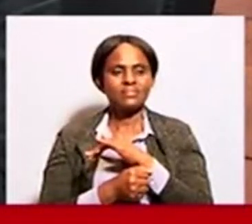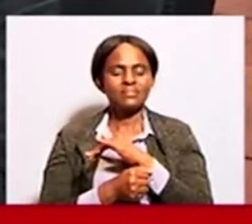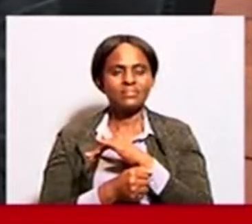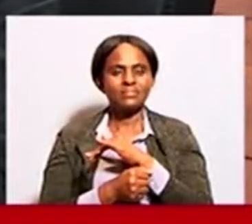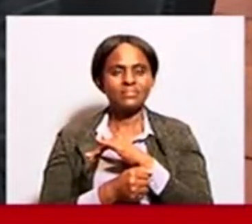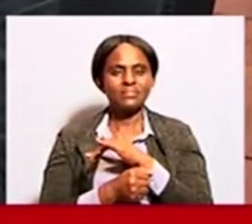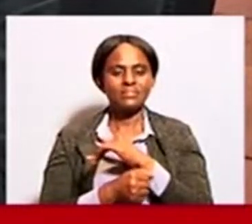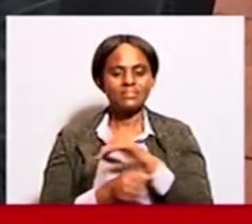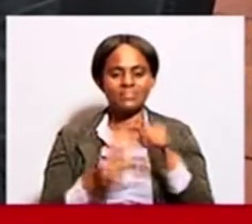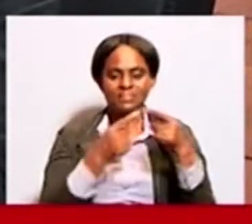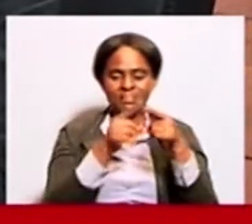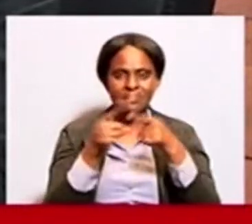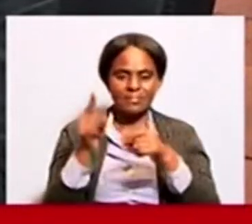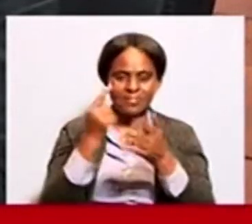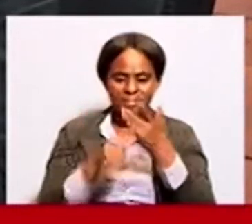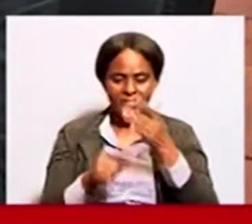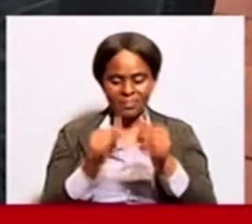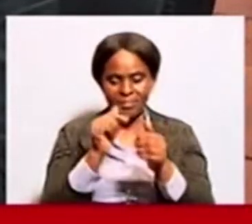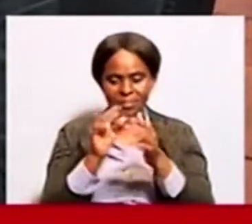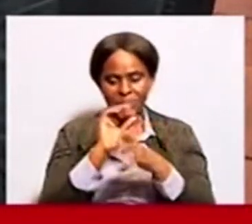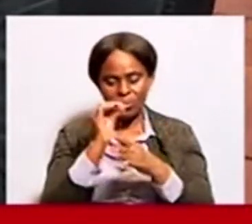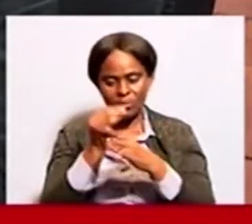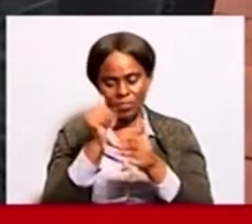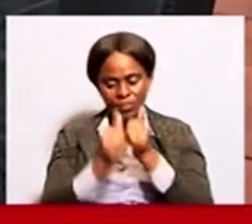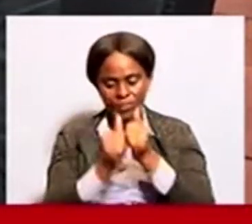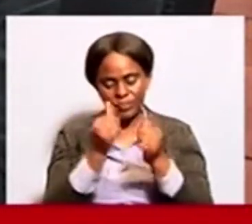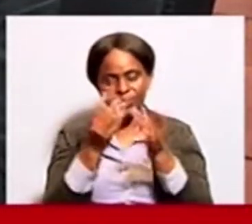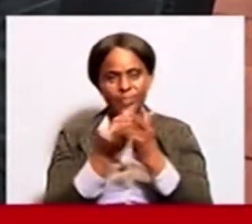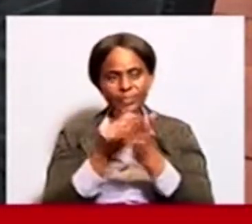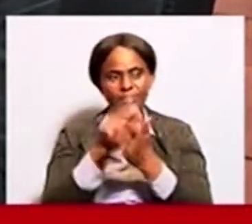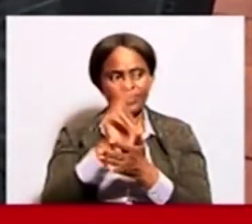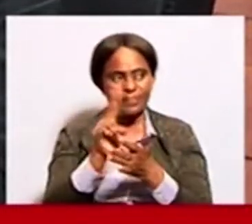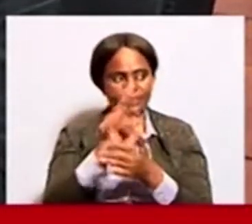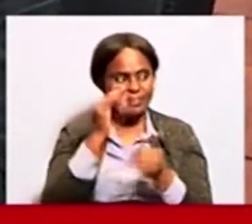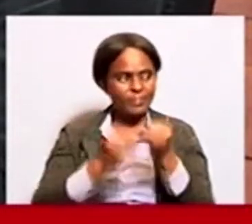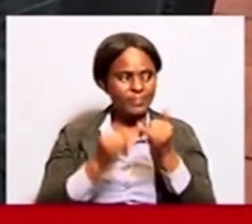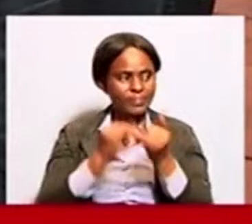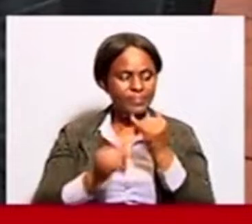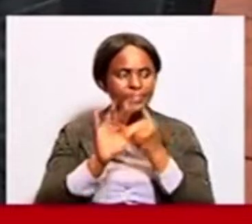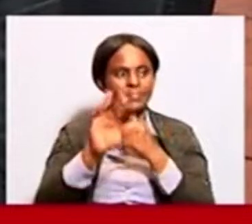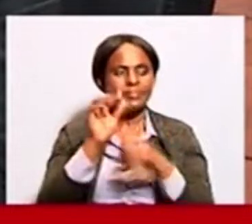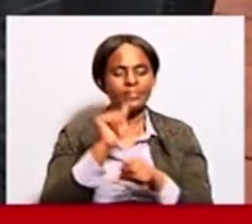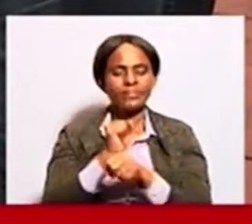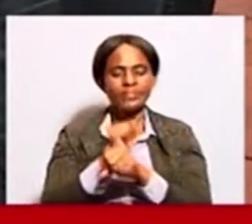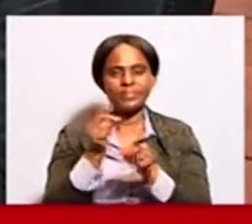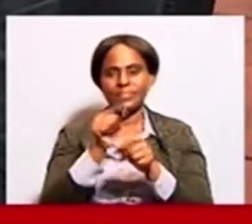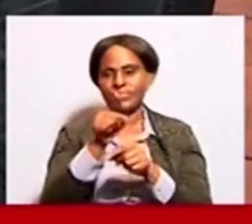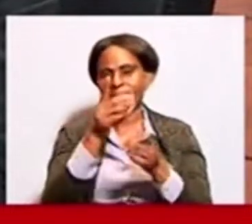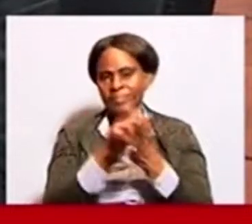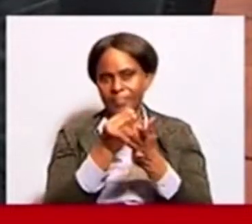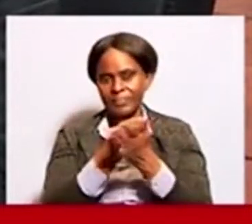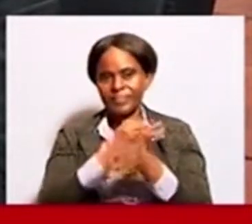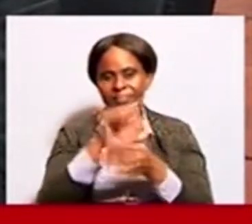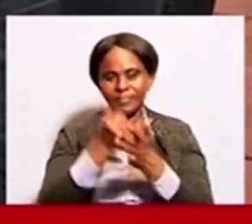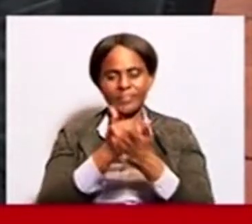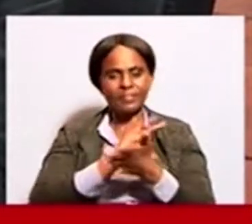Which variation did you do, or which money did you use to complete the works when the monies were exhausted? Second,